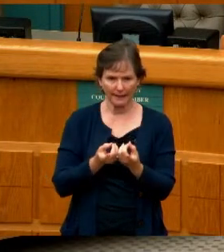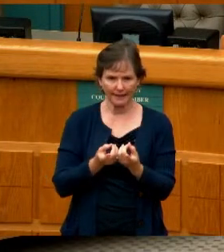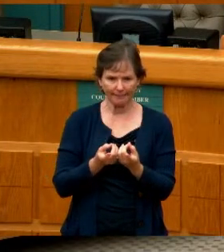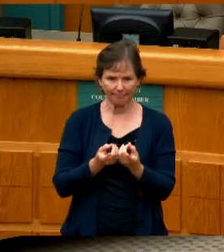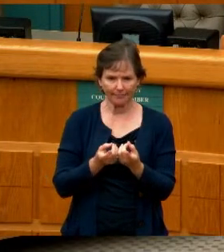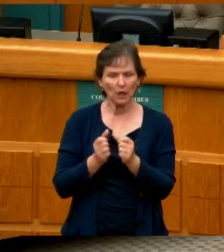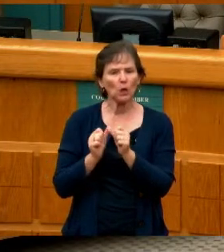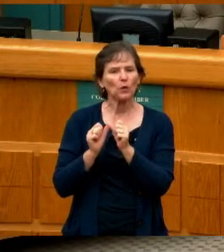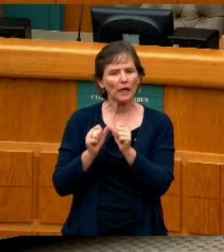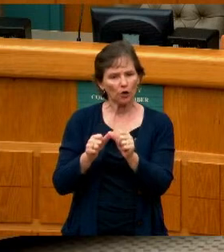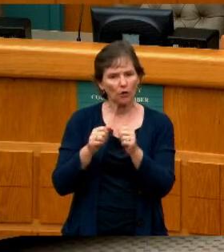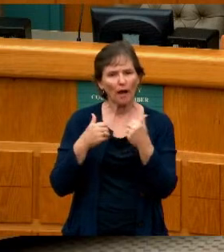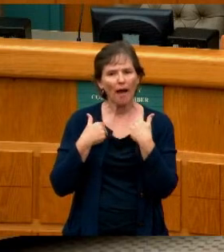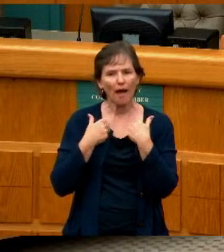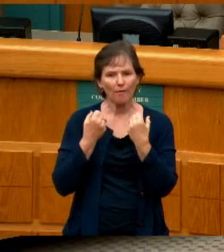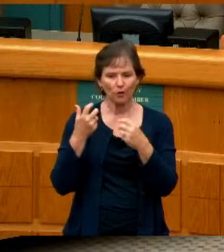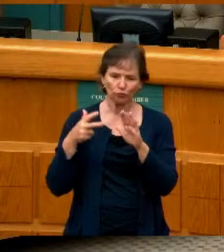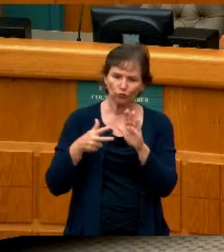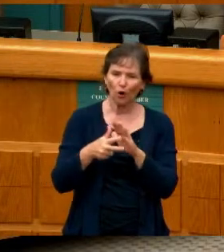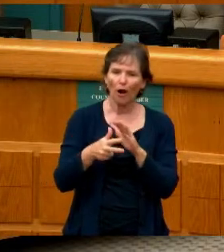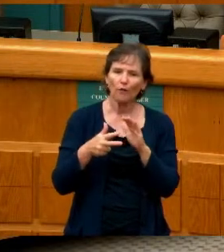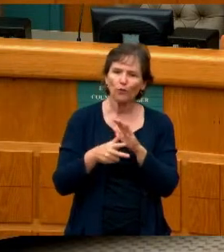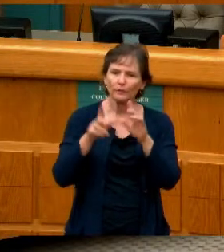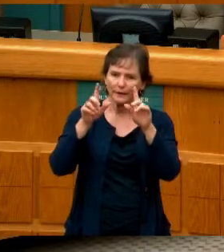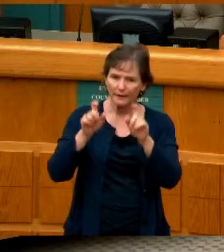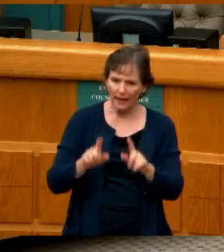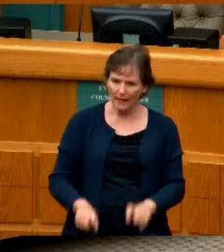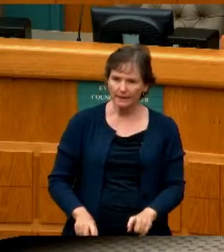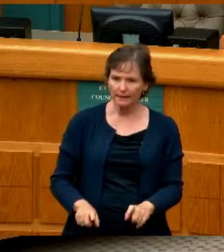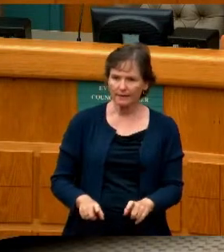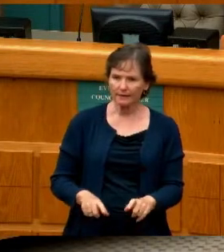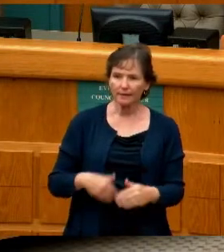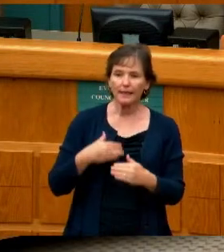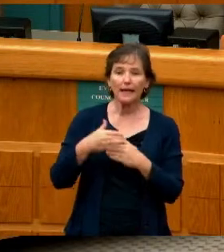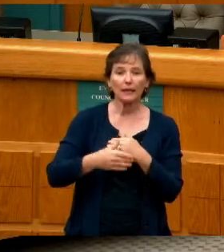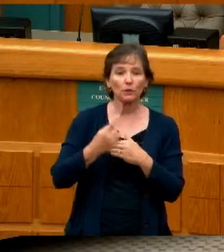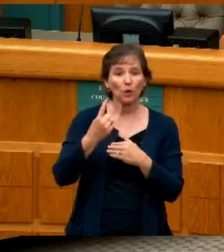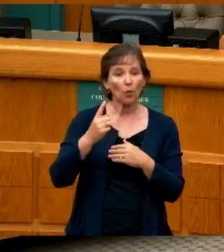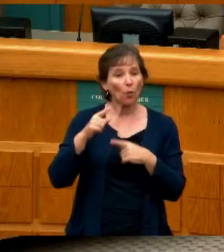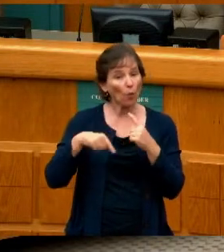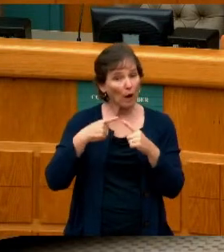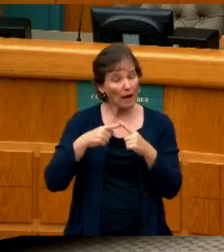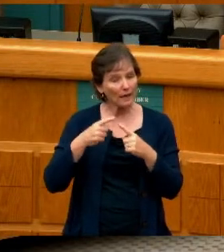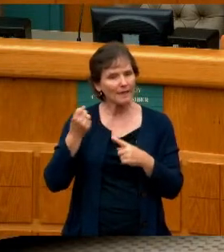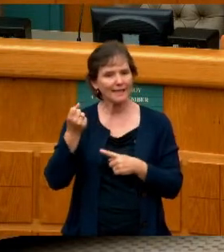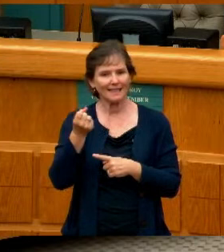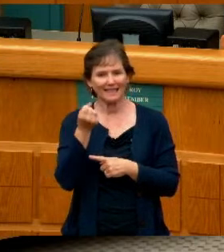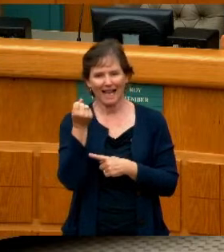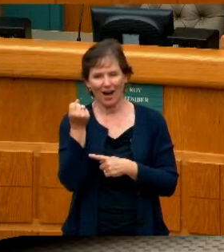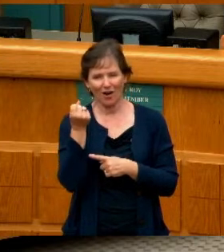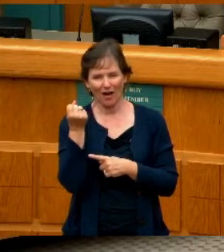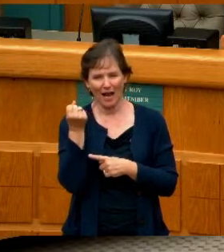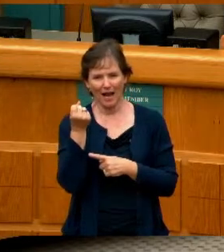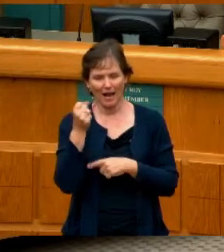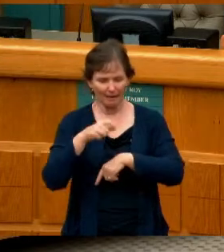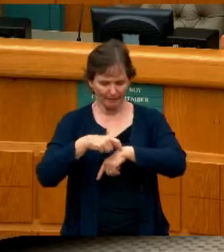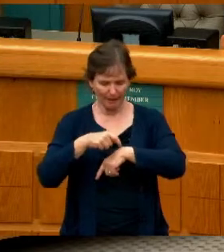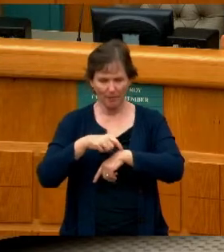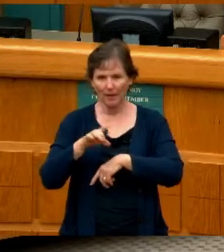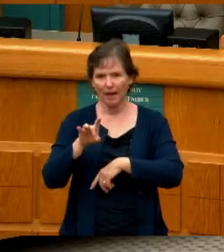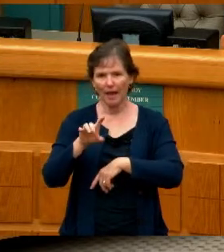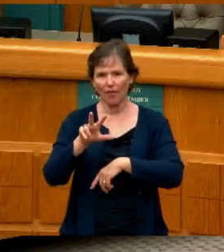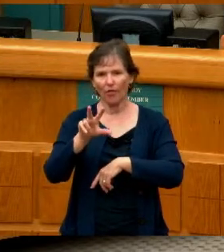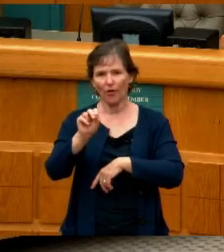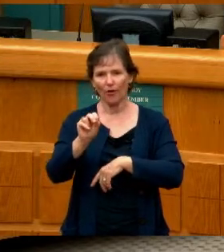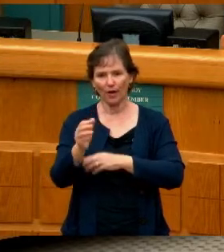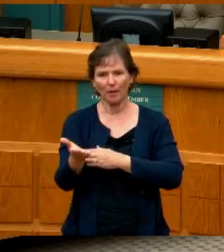So I'm going to talk a little bit about what's going on at the health district. So we do continue to hold our drive-through COVID-19 testing,